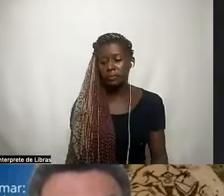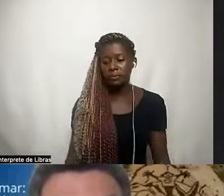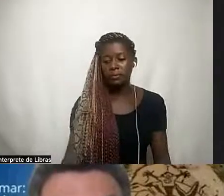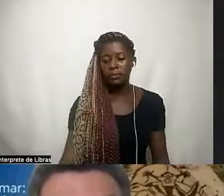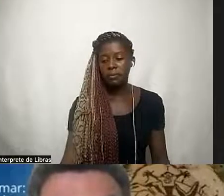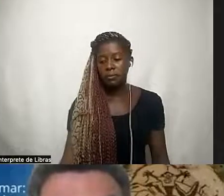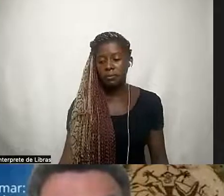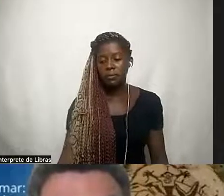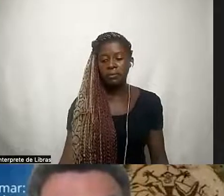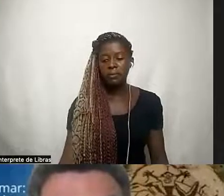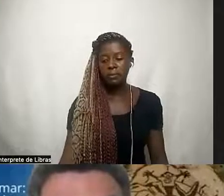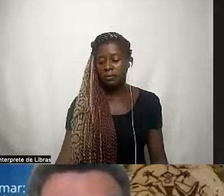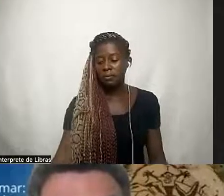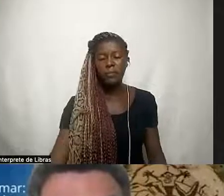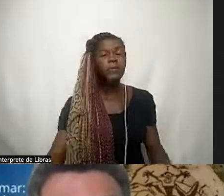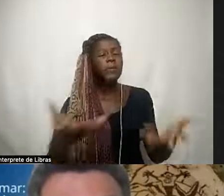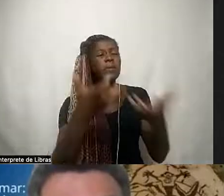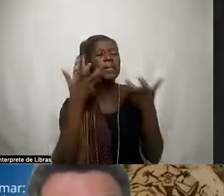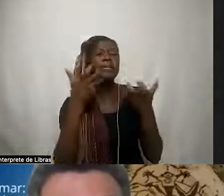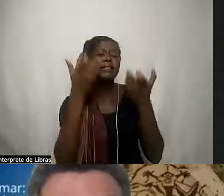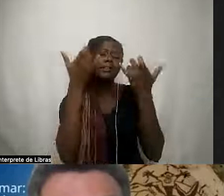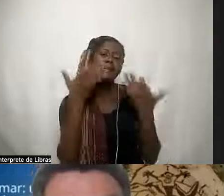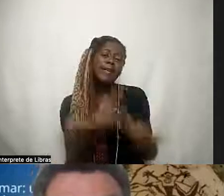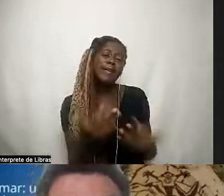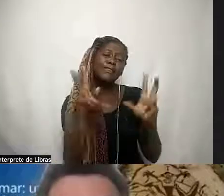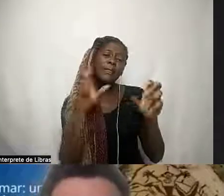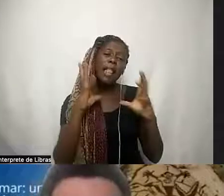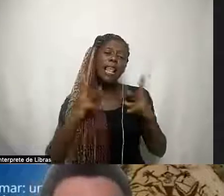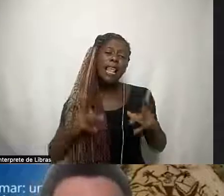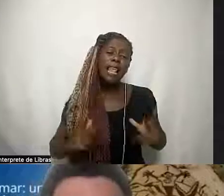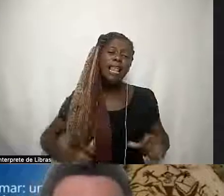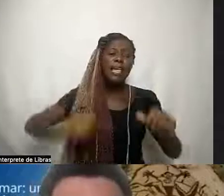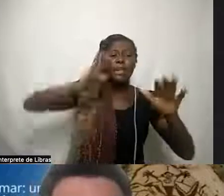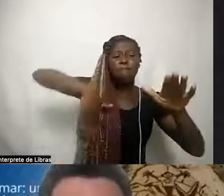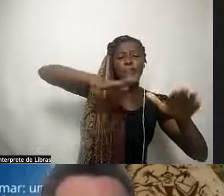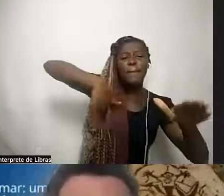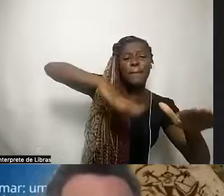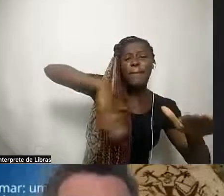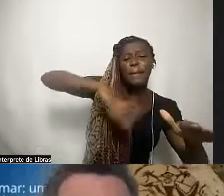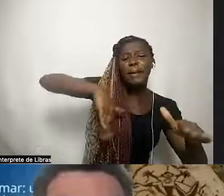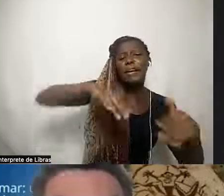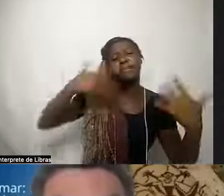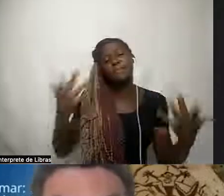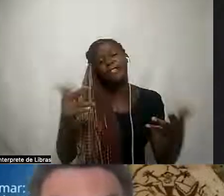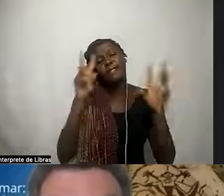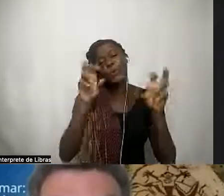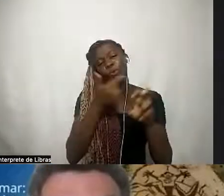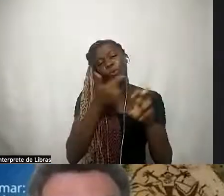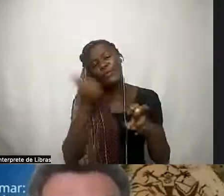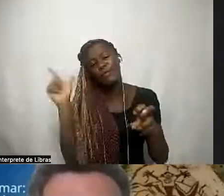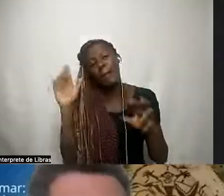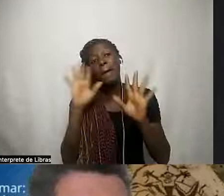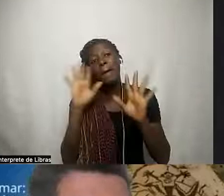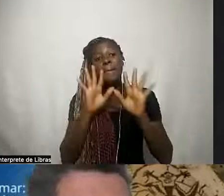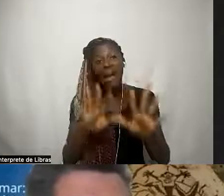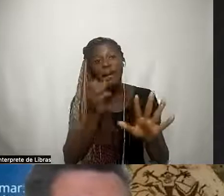action. Yeah, I'd love to mention that before. I didn't mention the cleaning of the beaches, but there are many actions related